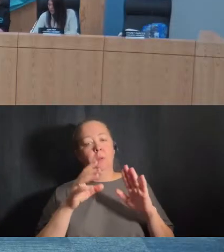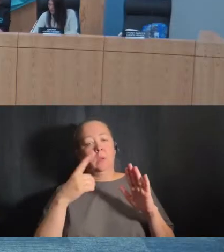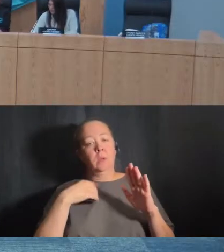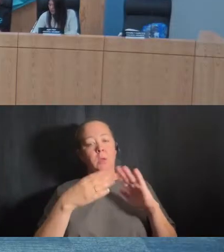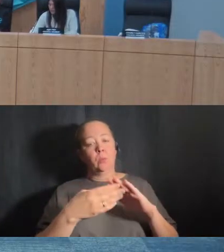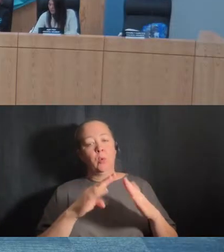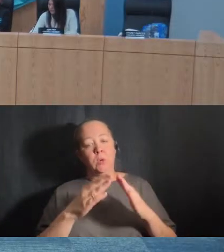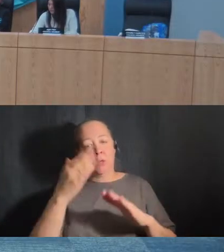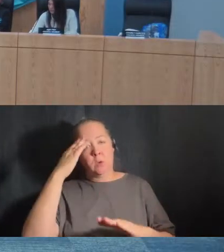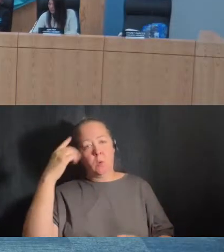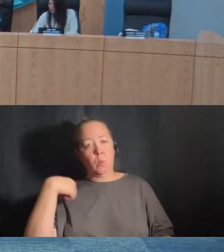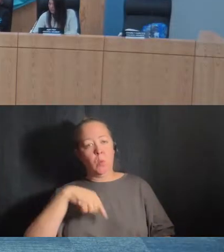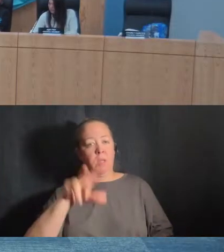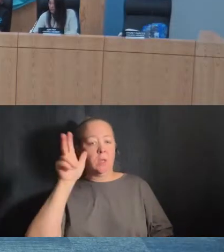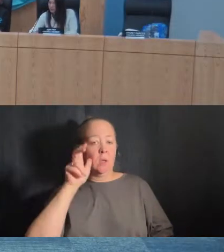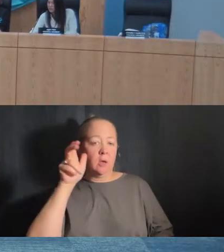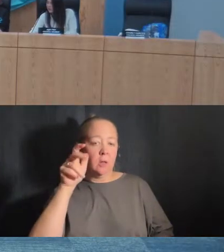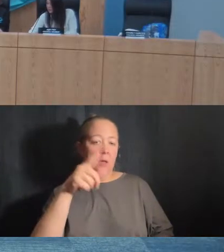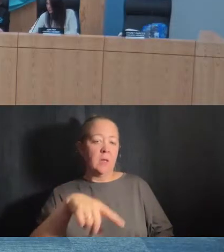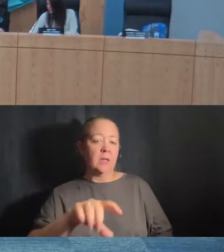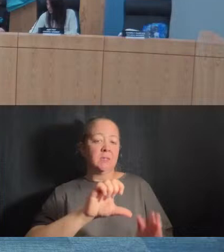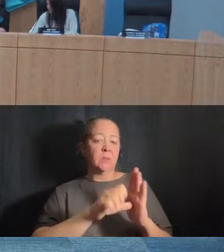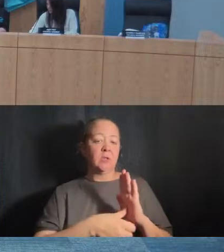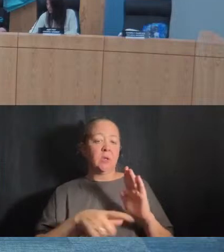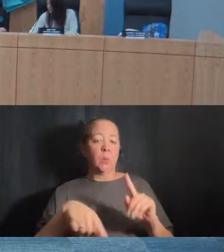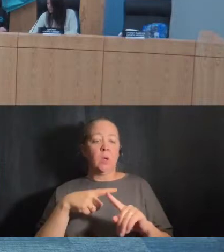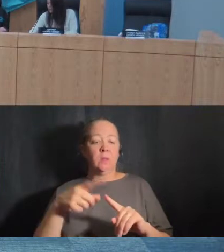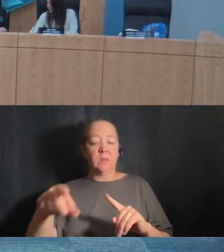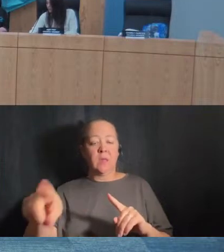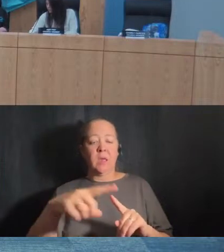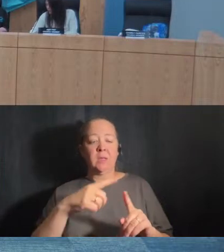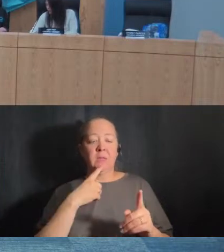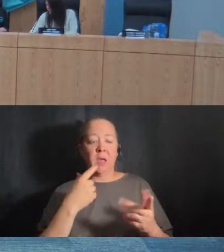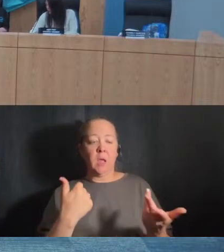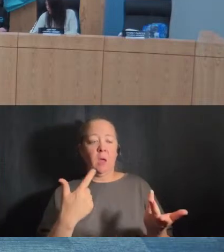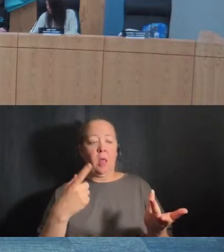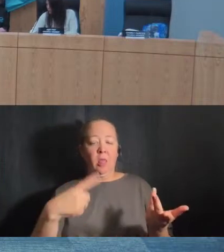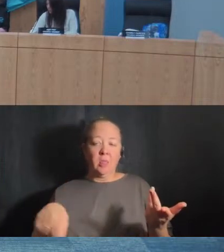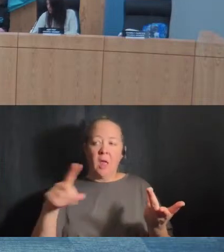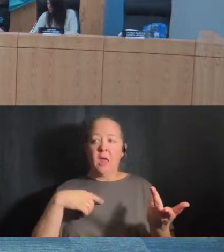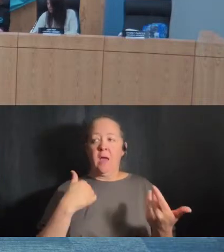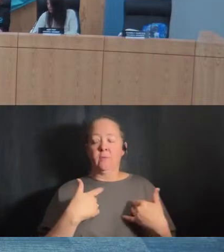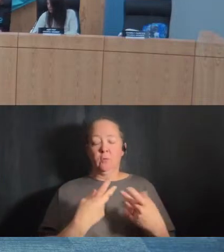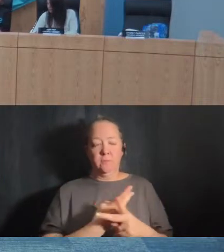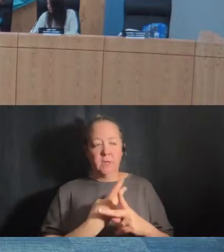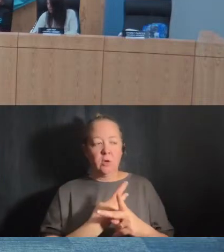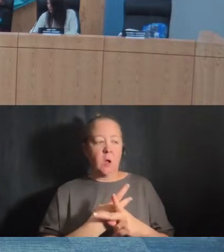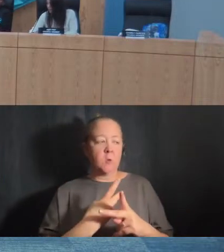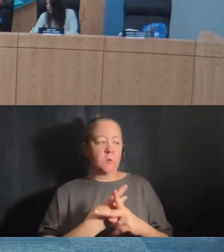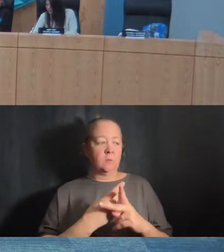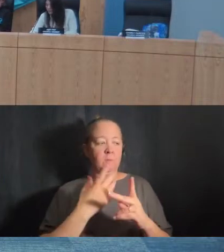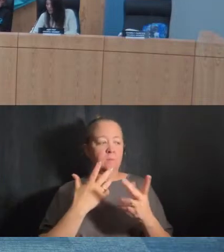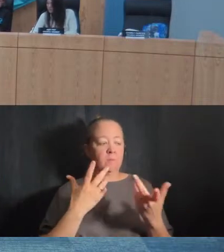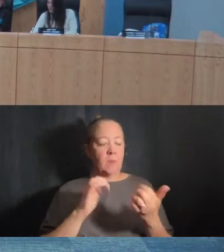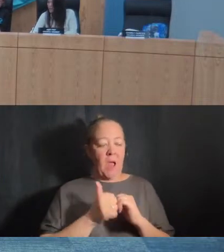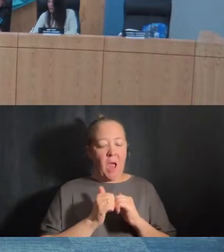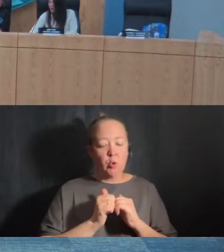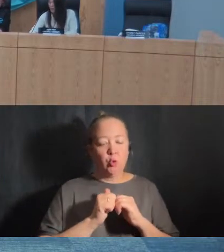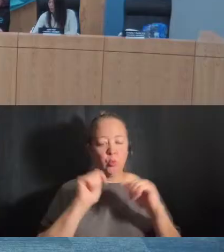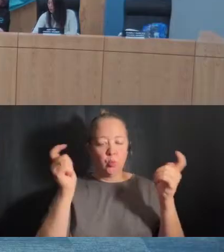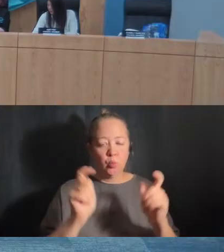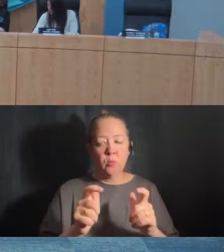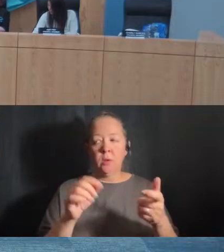especially when they come here to say they've got to tighten their belts. Yeah. How are we doing it too? And we're also asking them